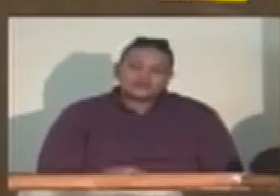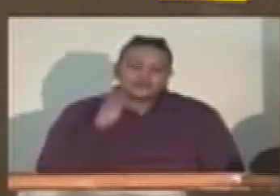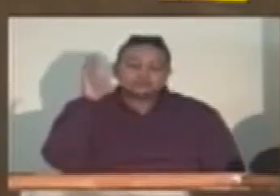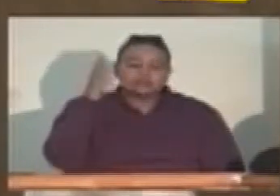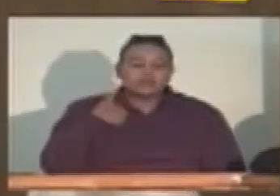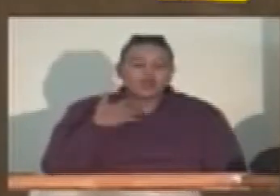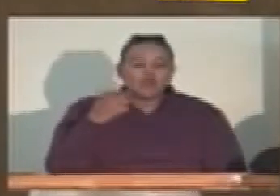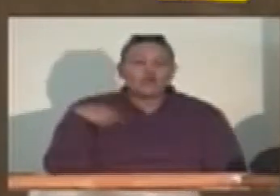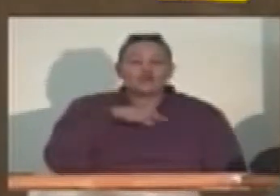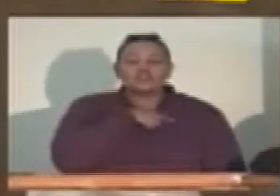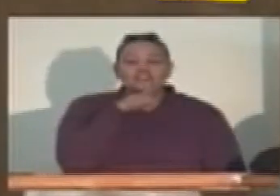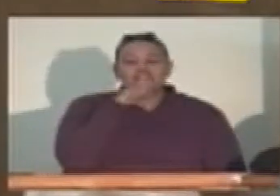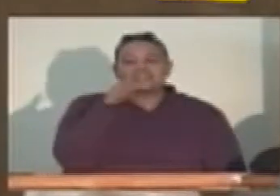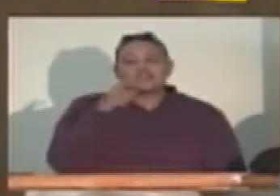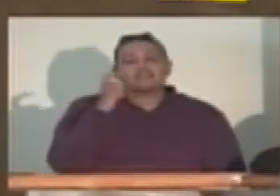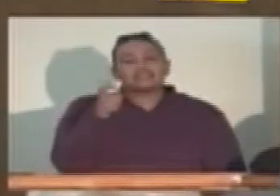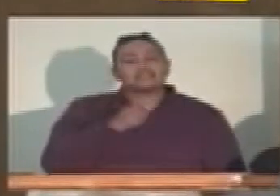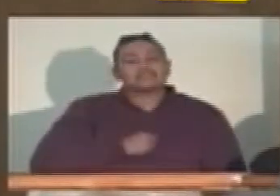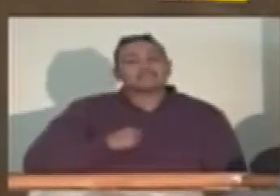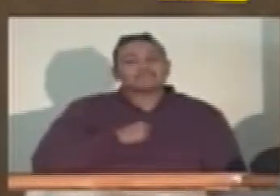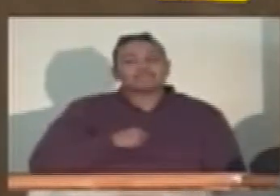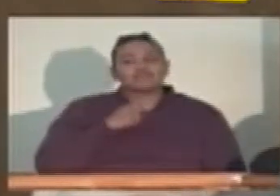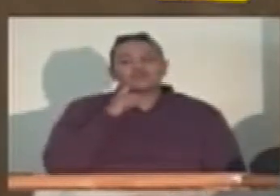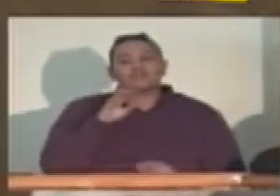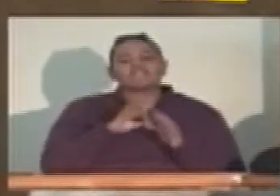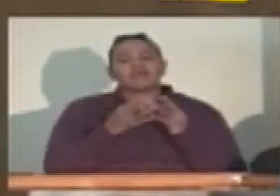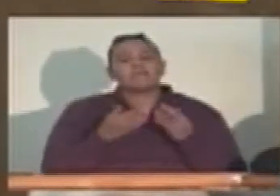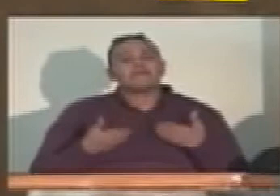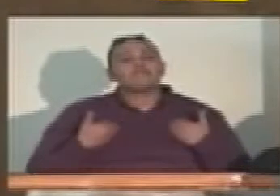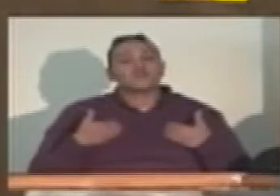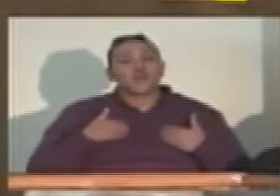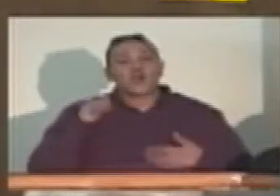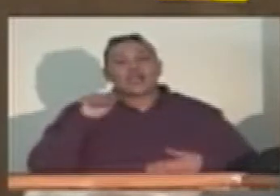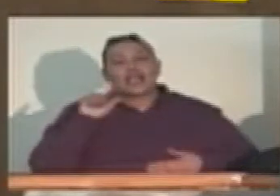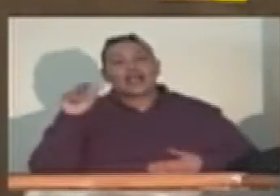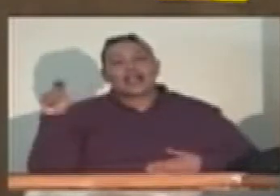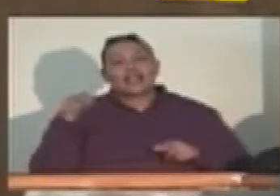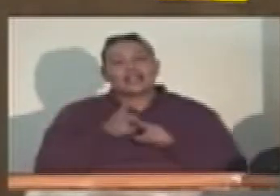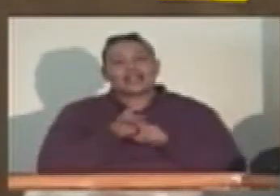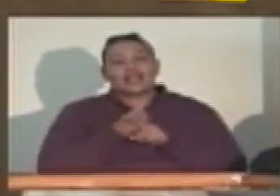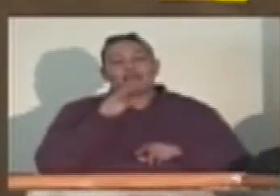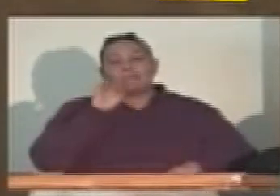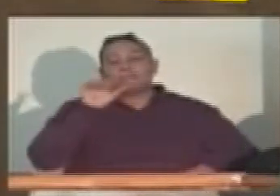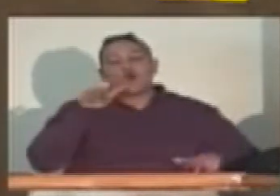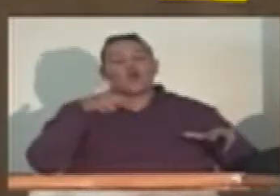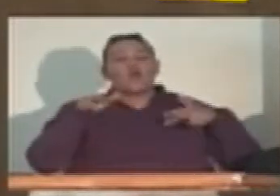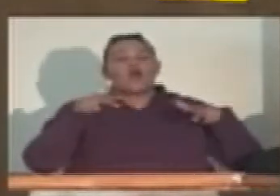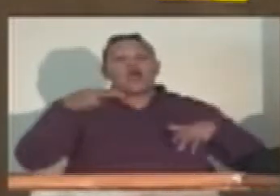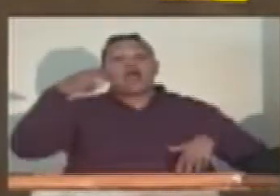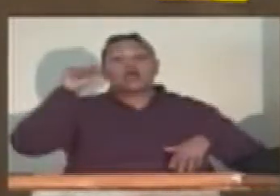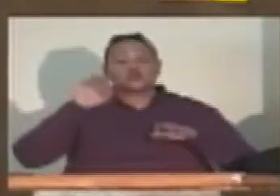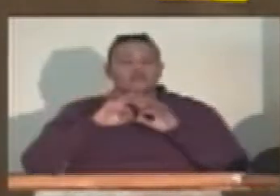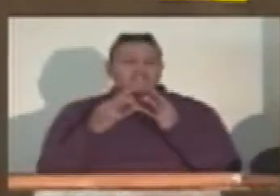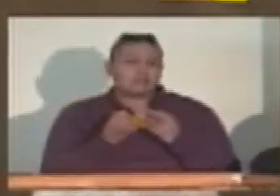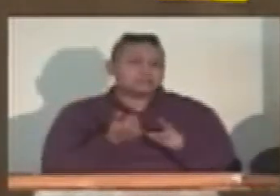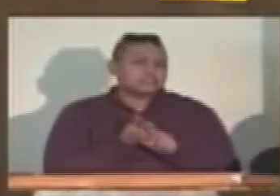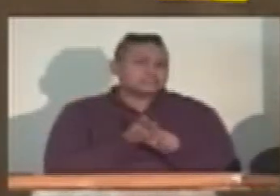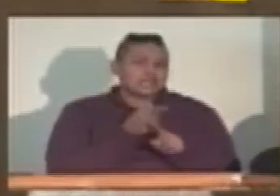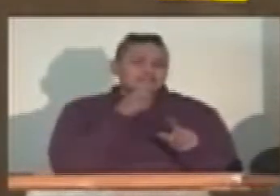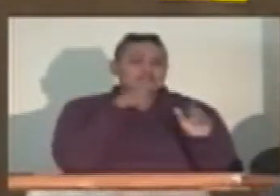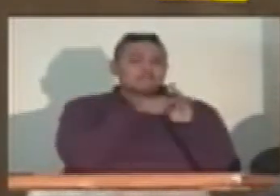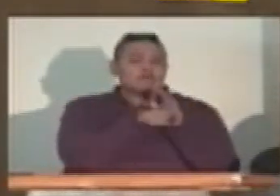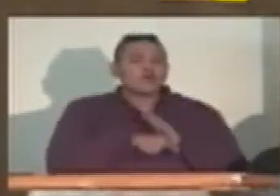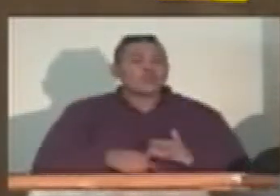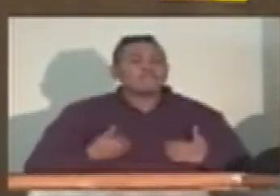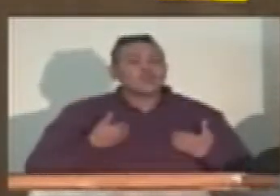offer sincere condolences to the family of young Allen and the Bogwalk High School family for the murder of that